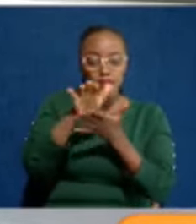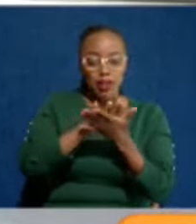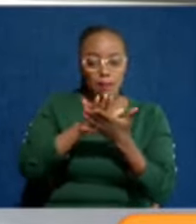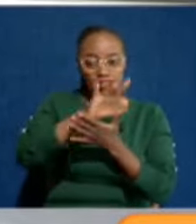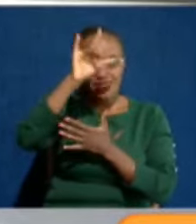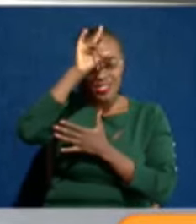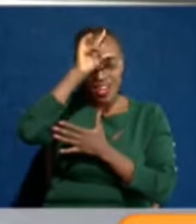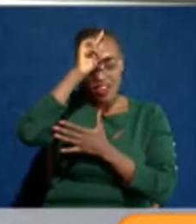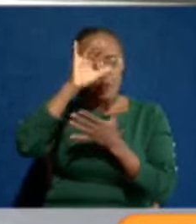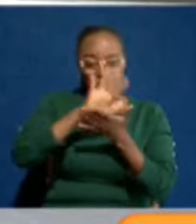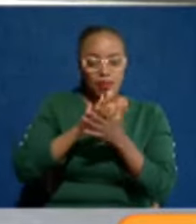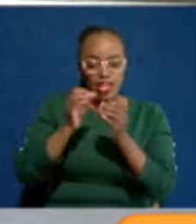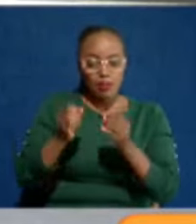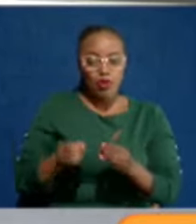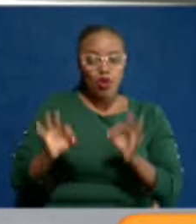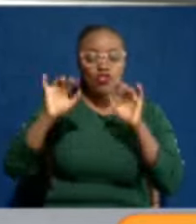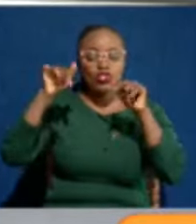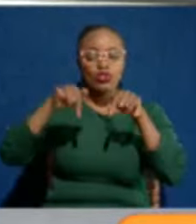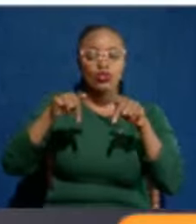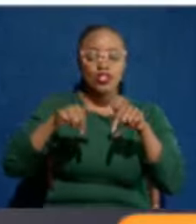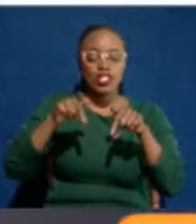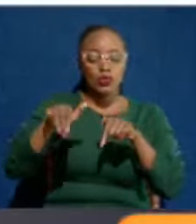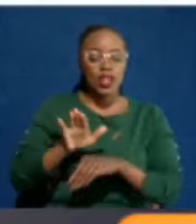government became official today, this morning, when the cabinet members were sworn in by the president at State